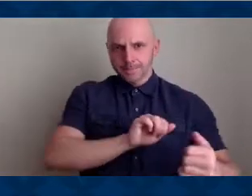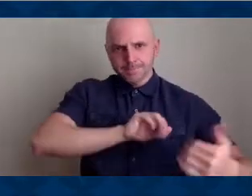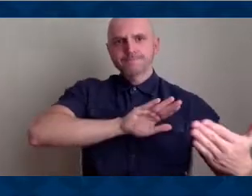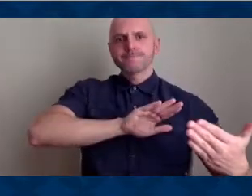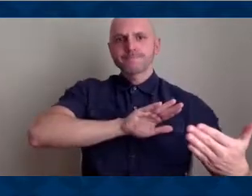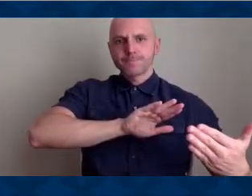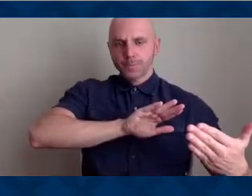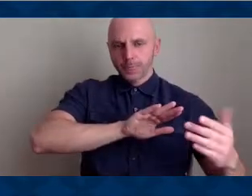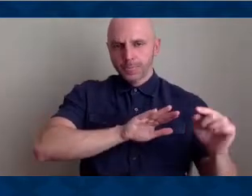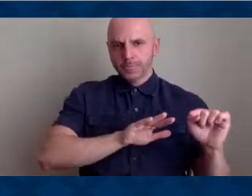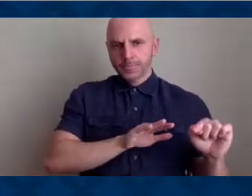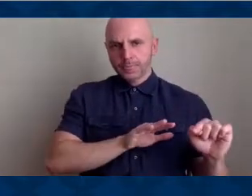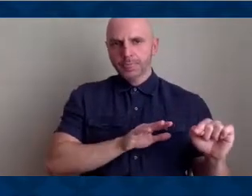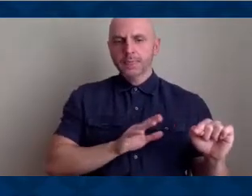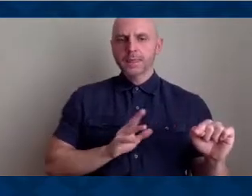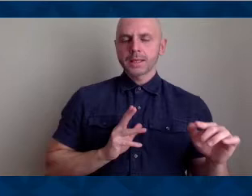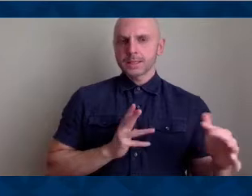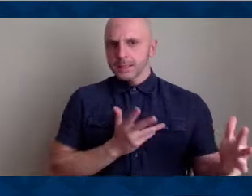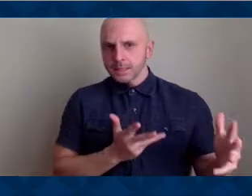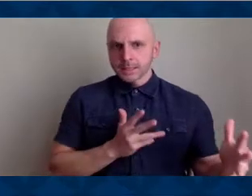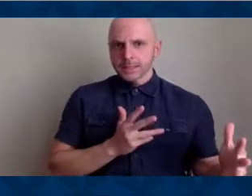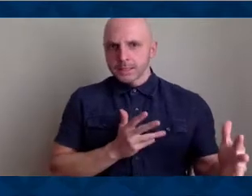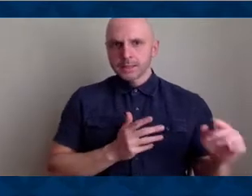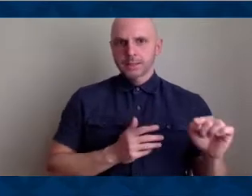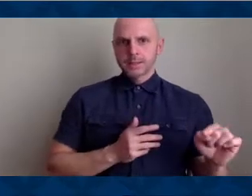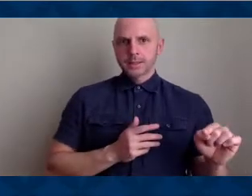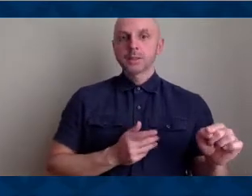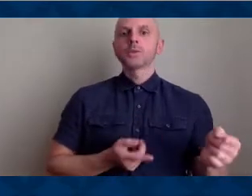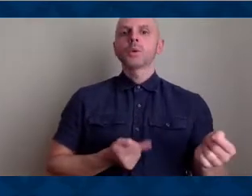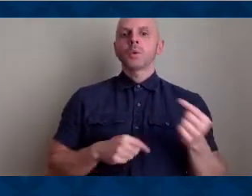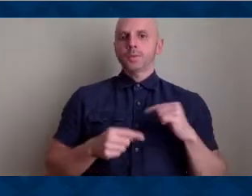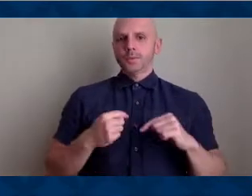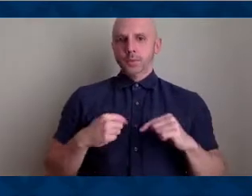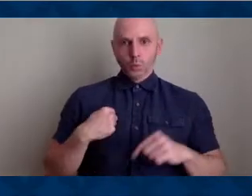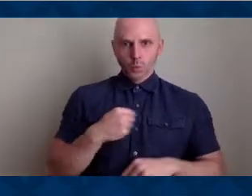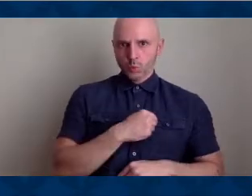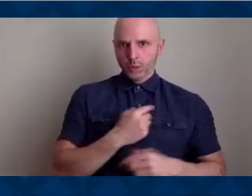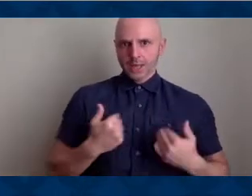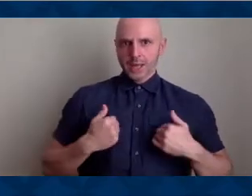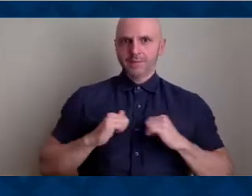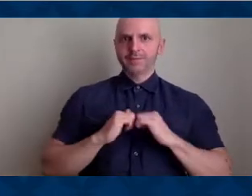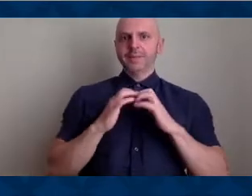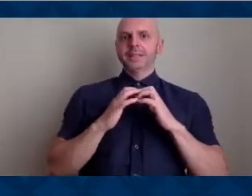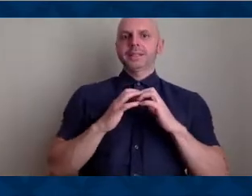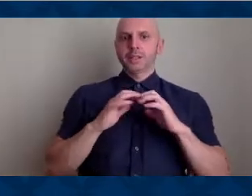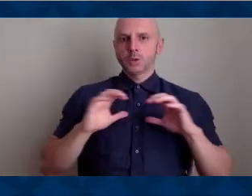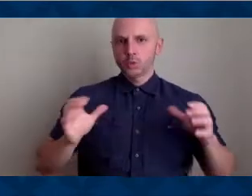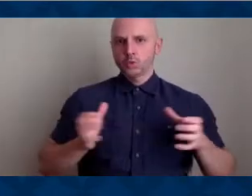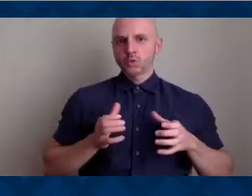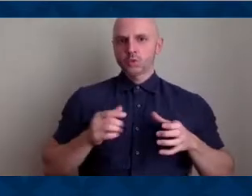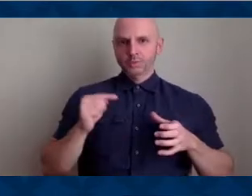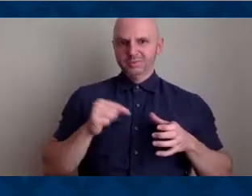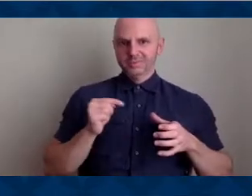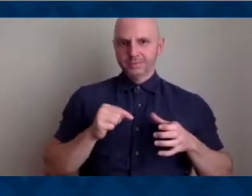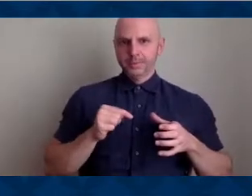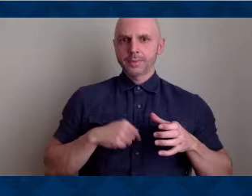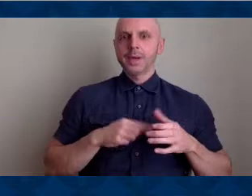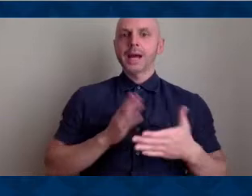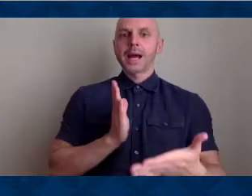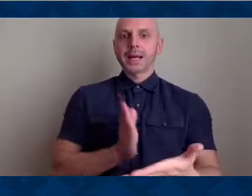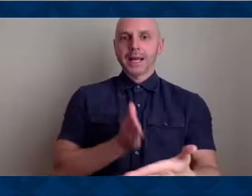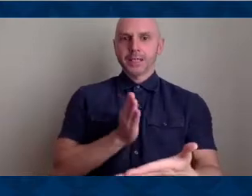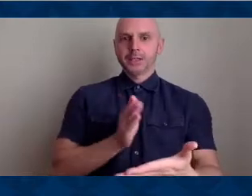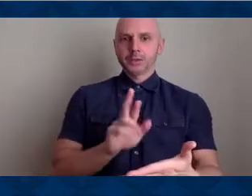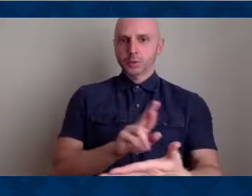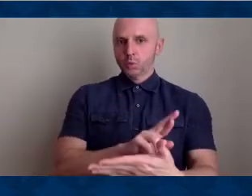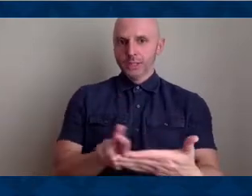difficult way. And so we've got an anti-racism working group that's up and running, and it's making